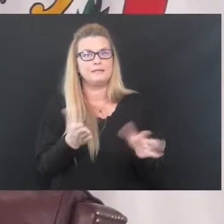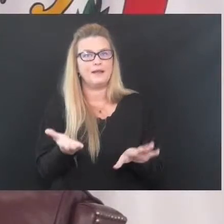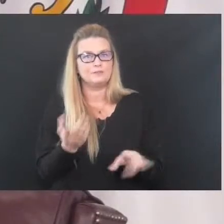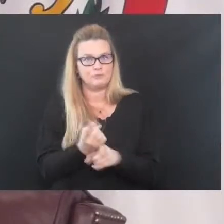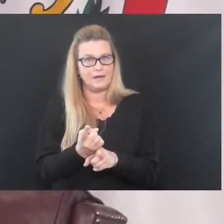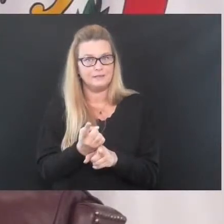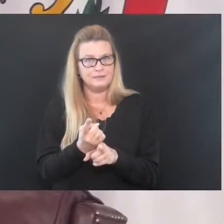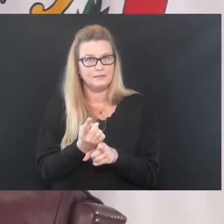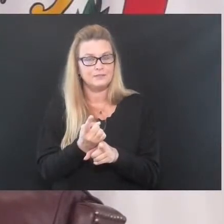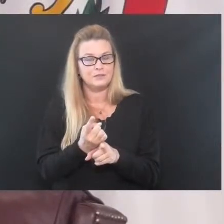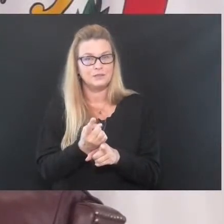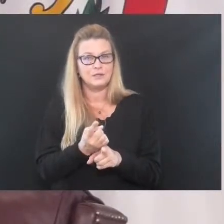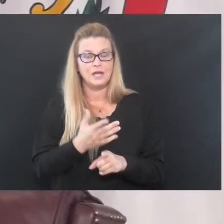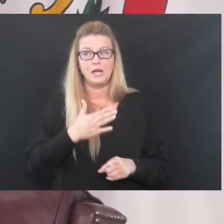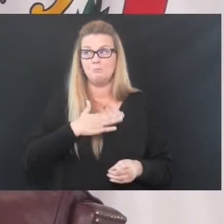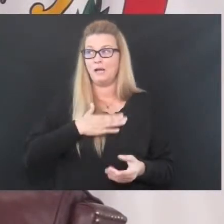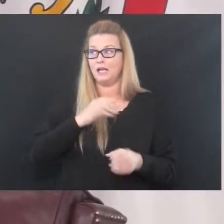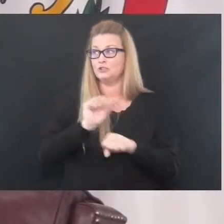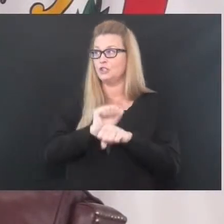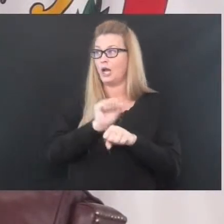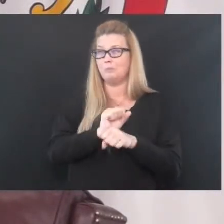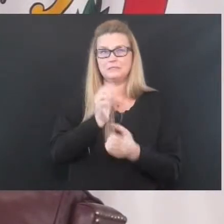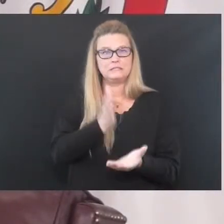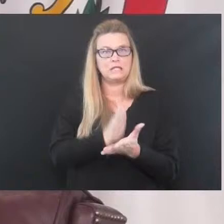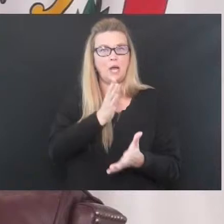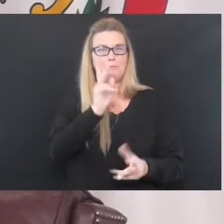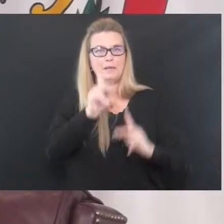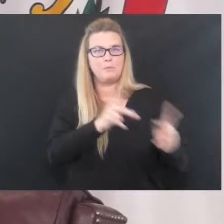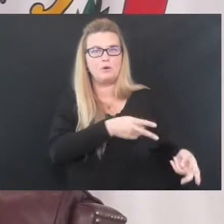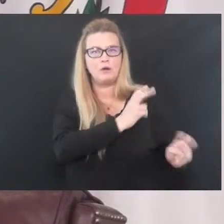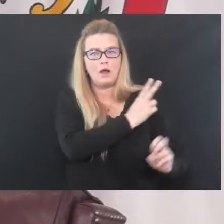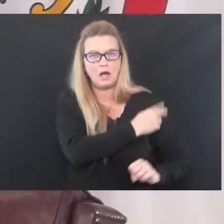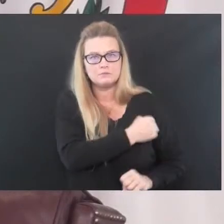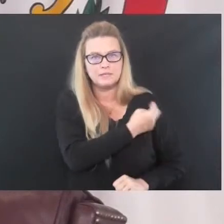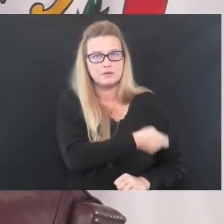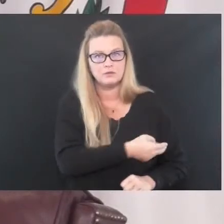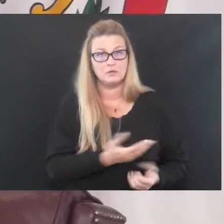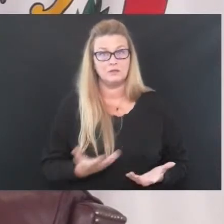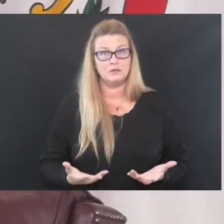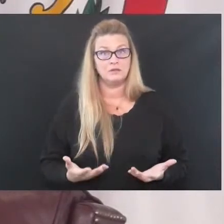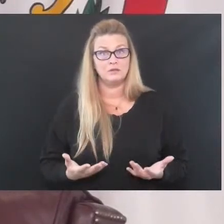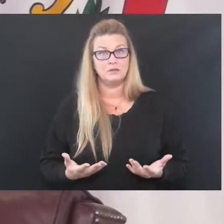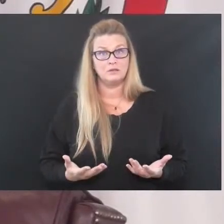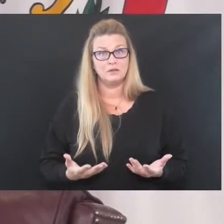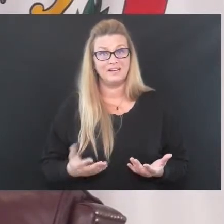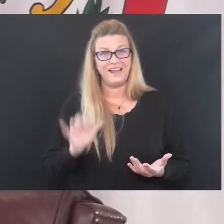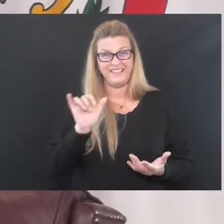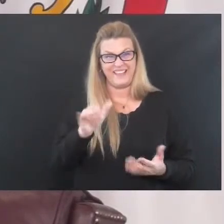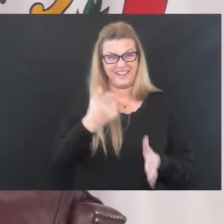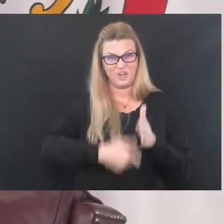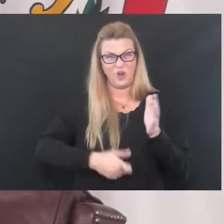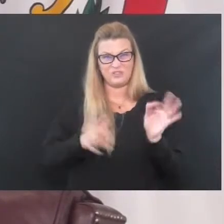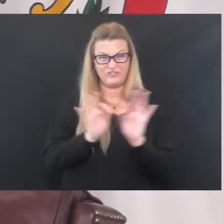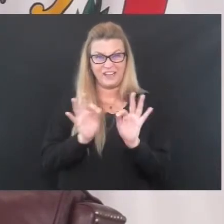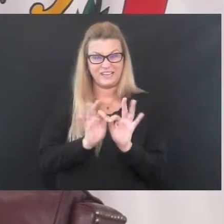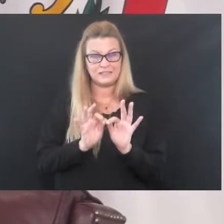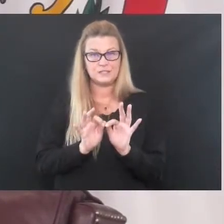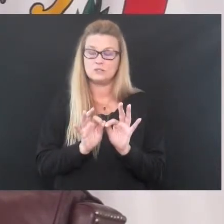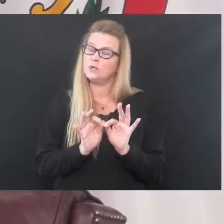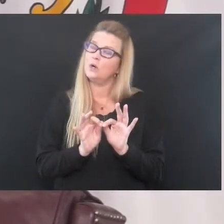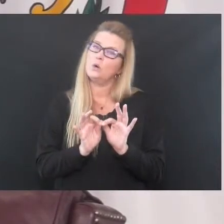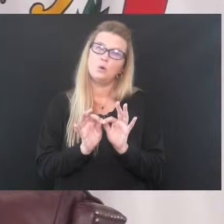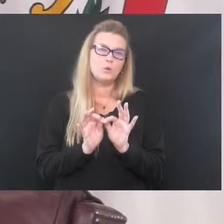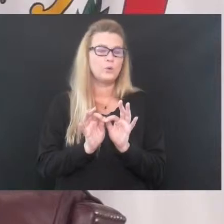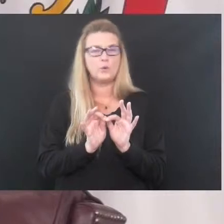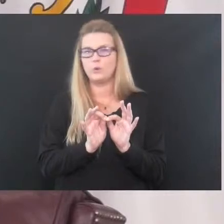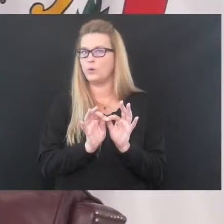job not to stop the hospitalizations? What is that costing us in West Virginia? It is unbelievable